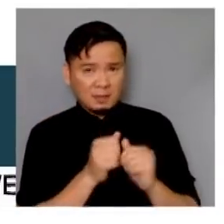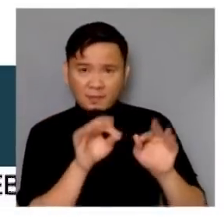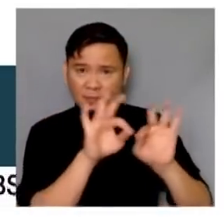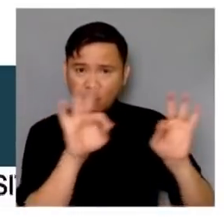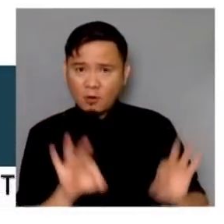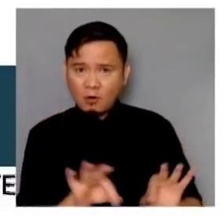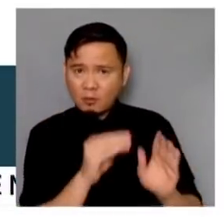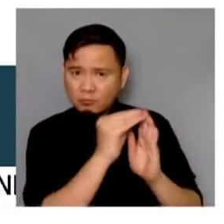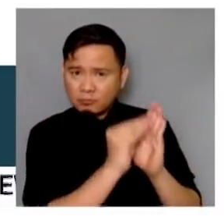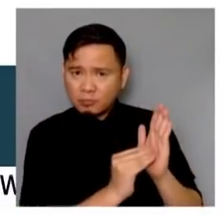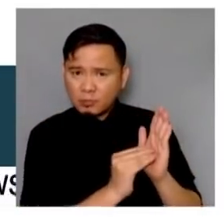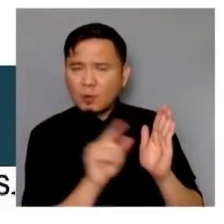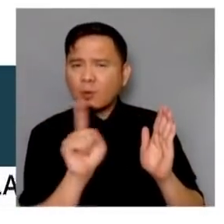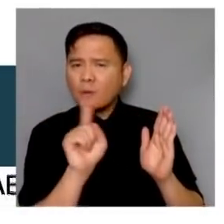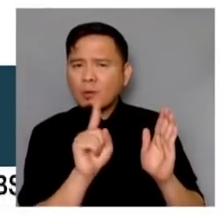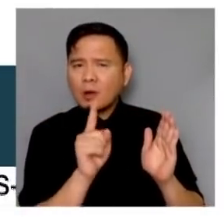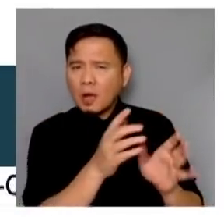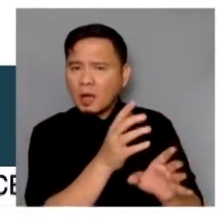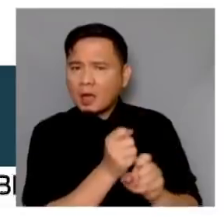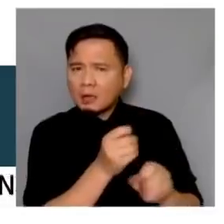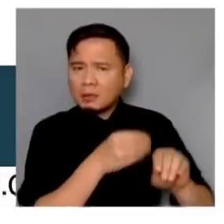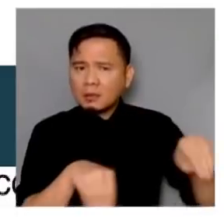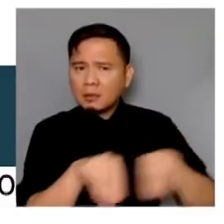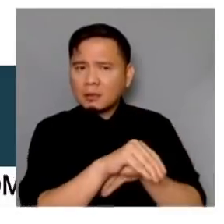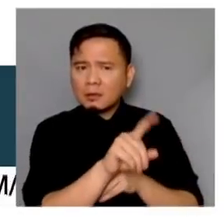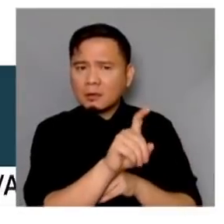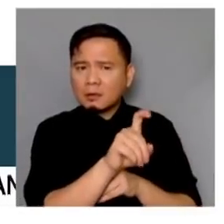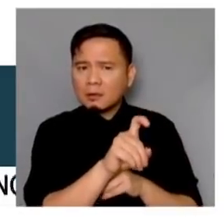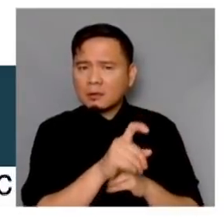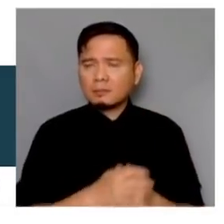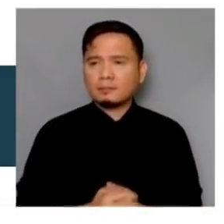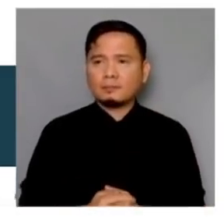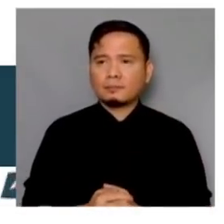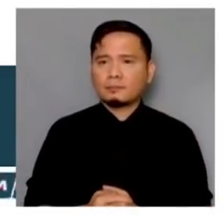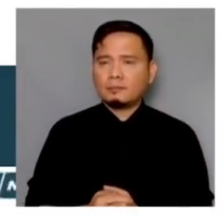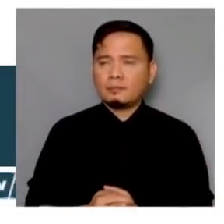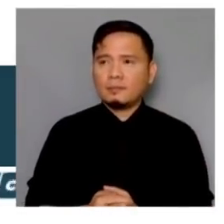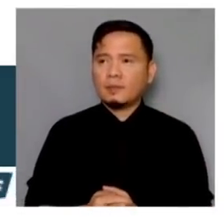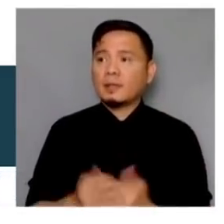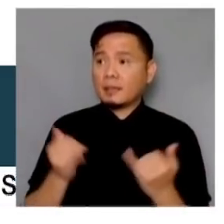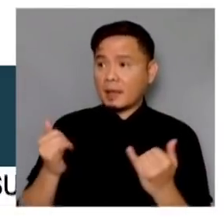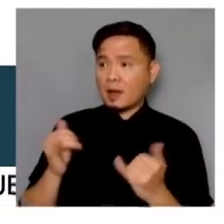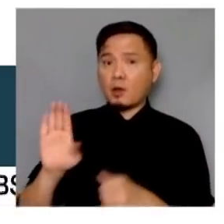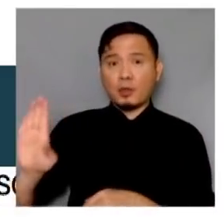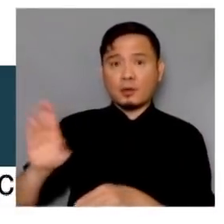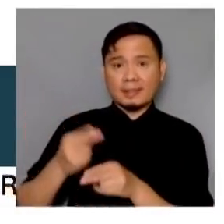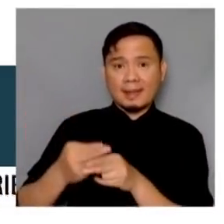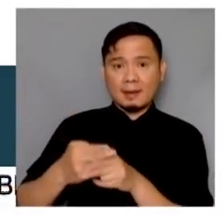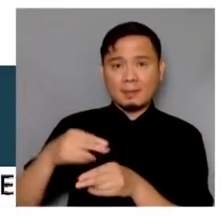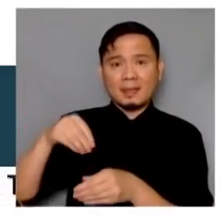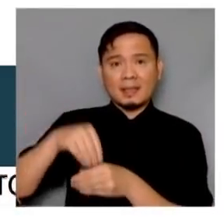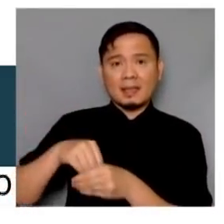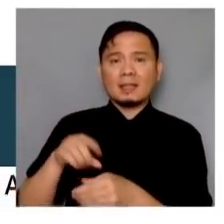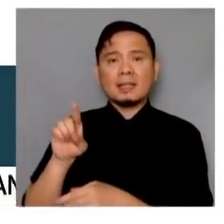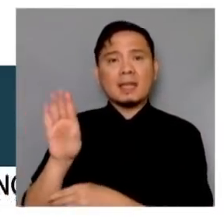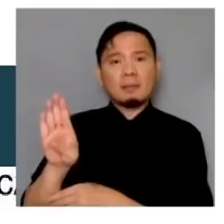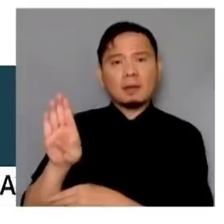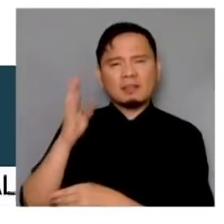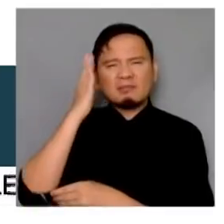to get in exchange? They are now in our database, the database of the Pacquiao